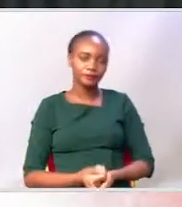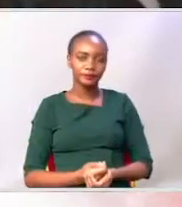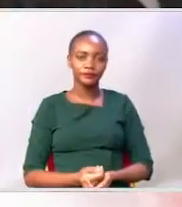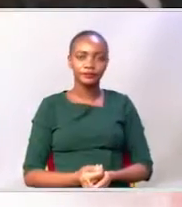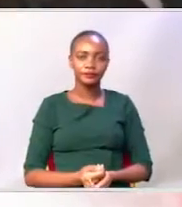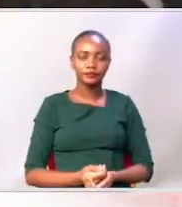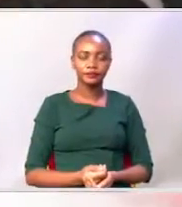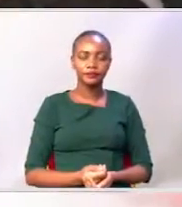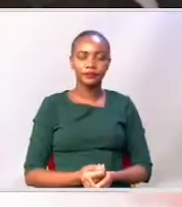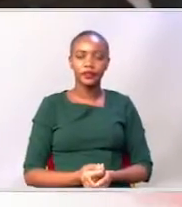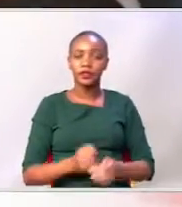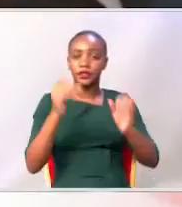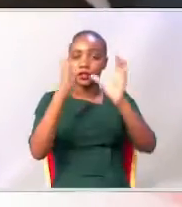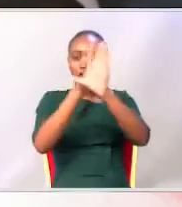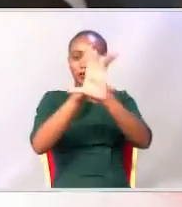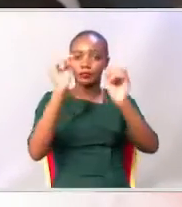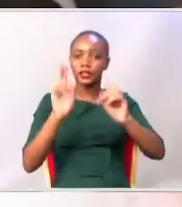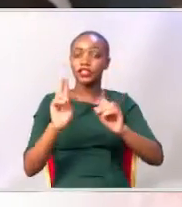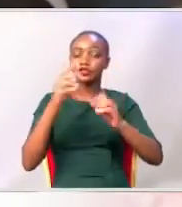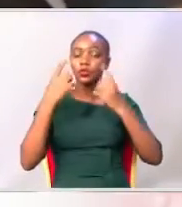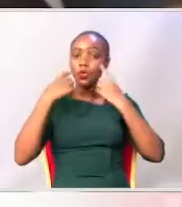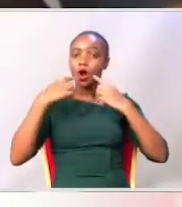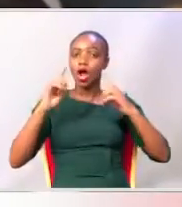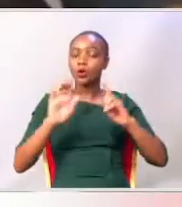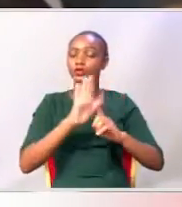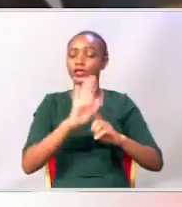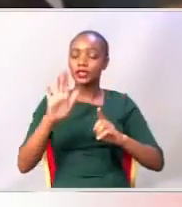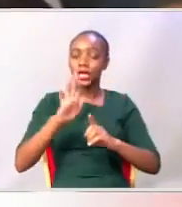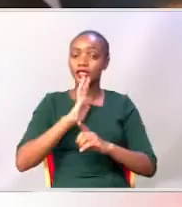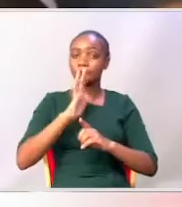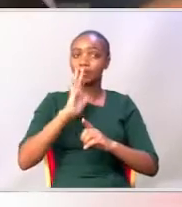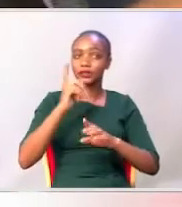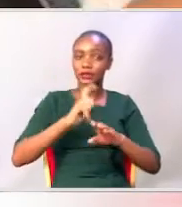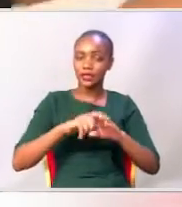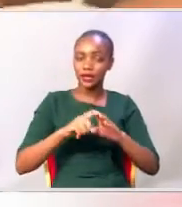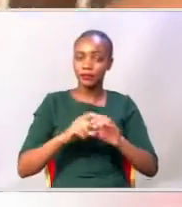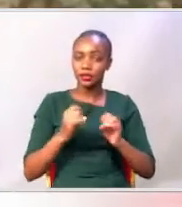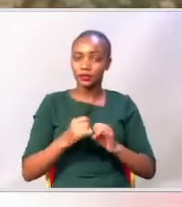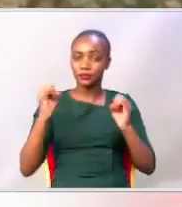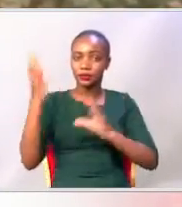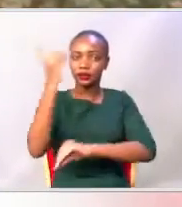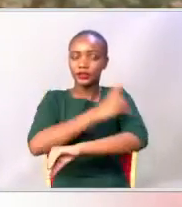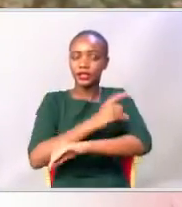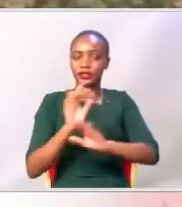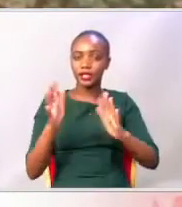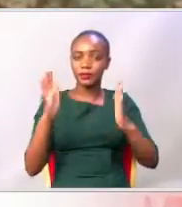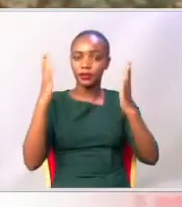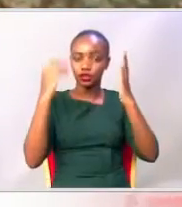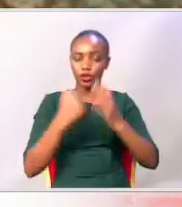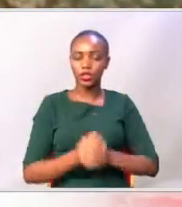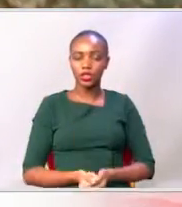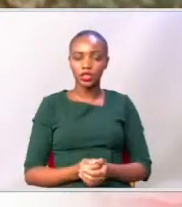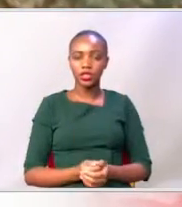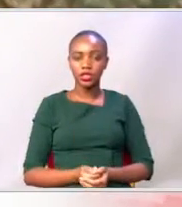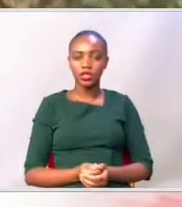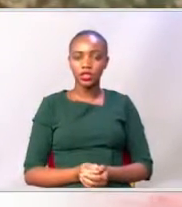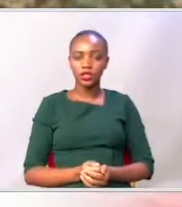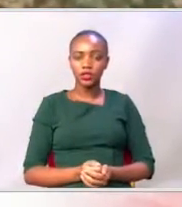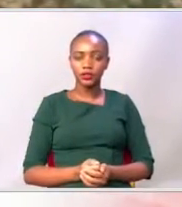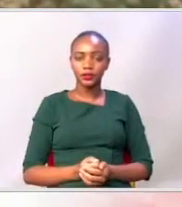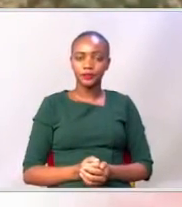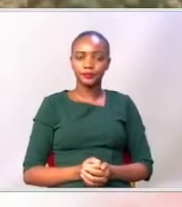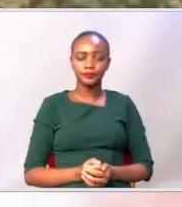development. President Uhuru announced this in his speech during the Jamhuri Day celebrations. Sharon Baranga,